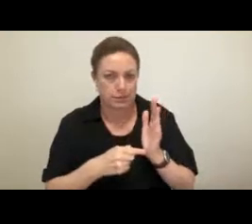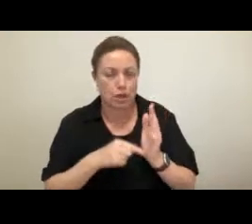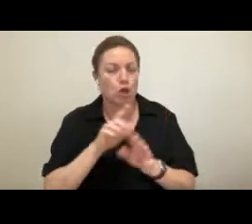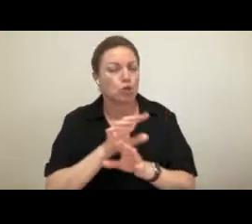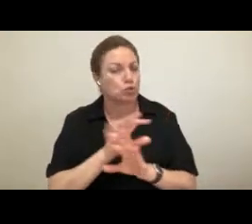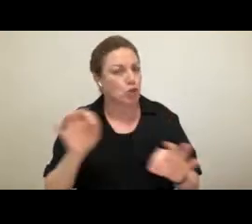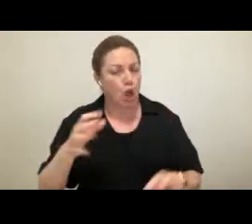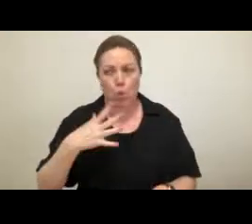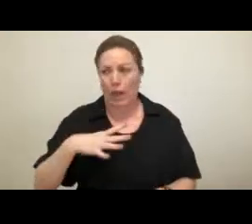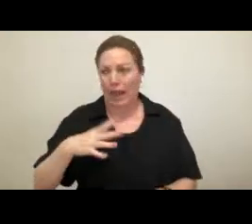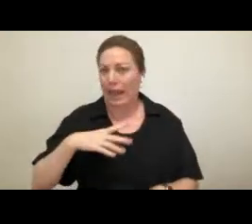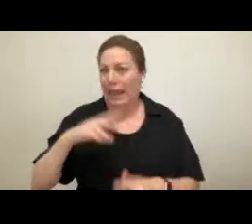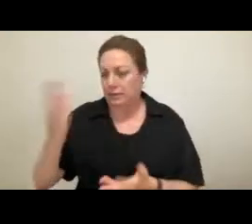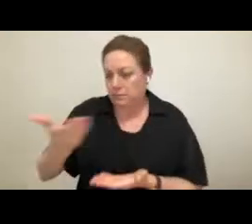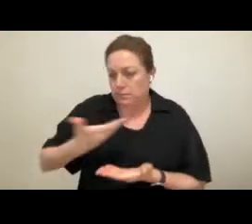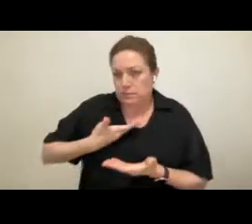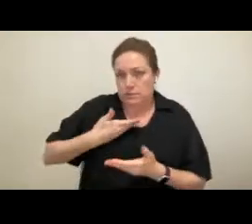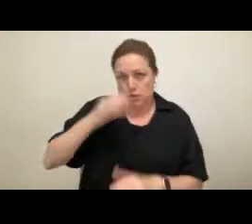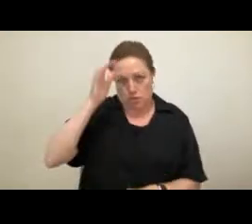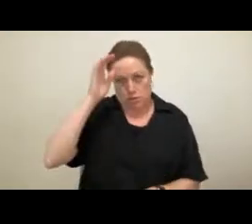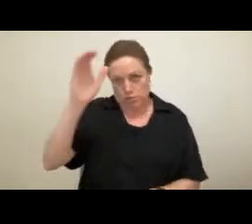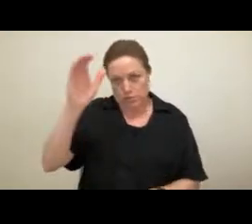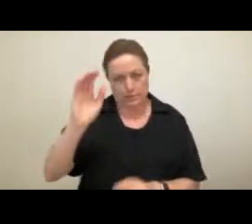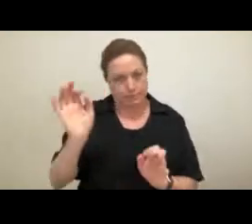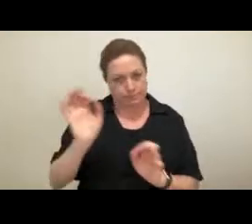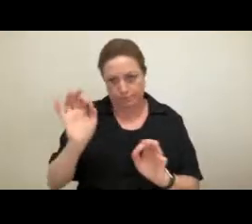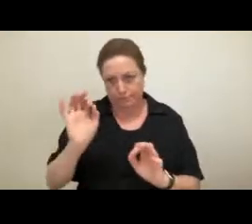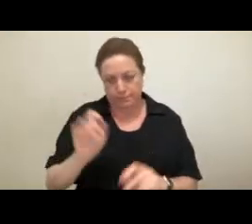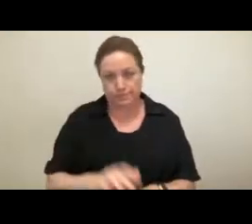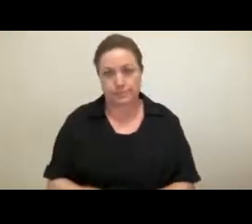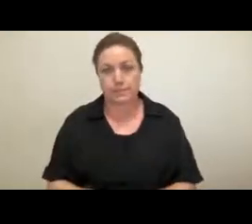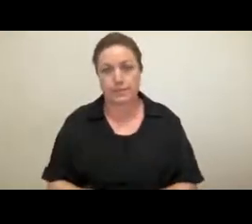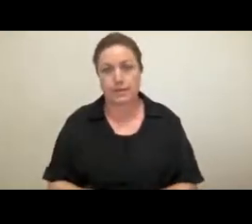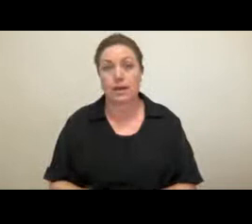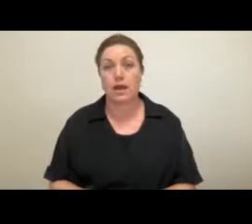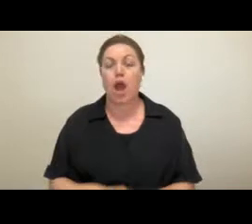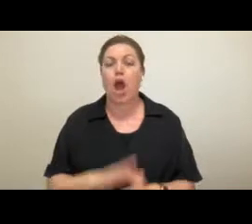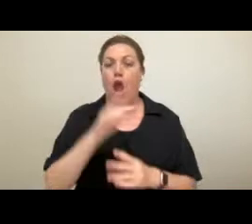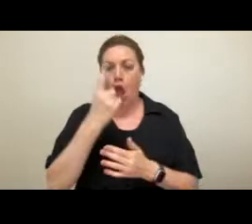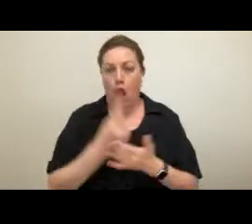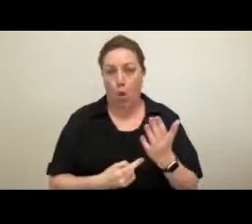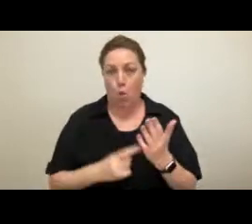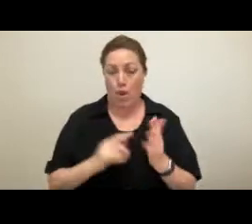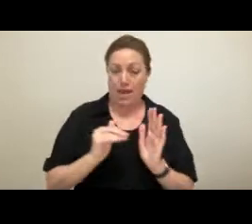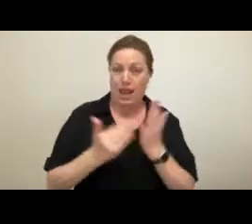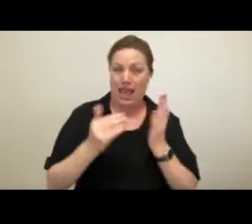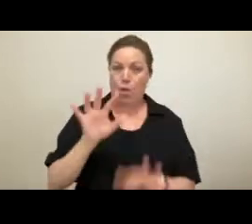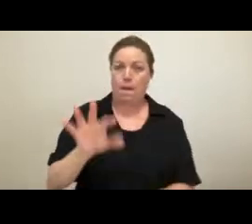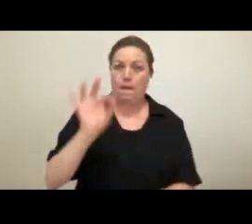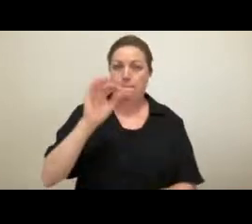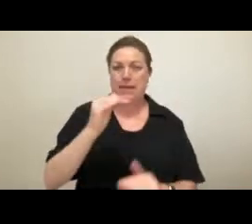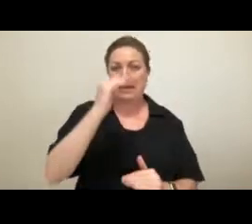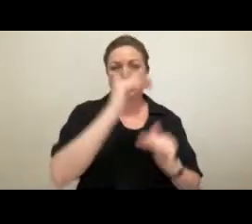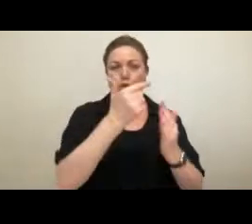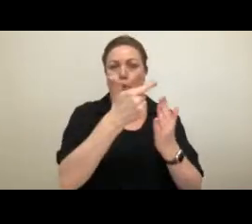are selecting shortlisting artists, not concepts at this stage. Next slide,